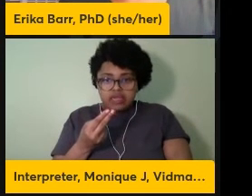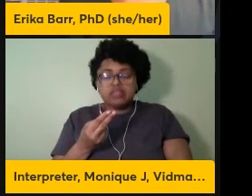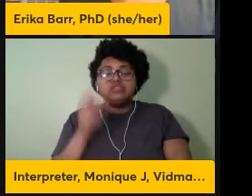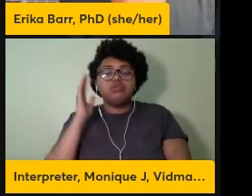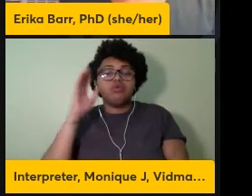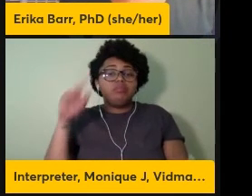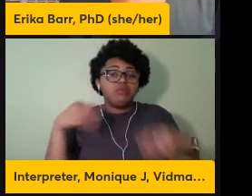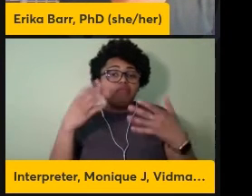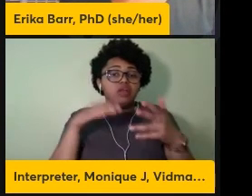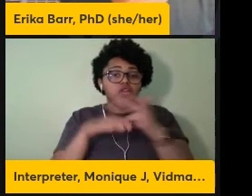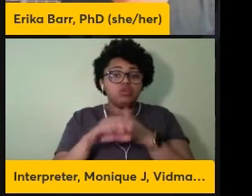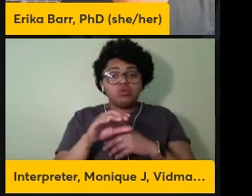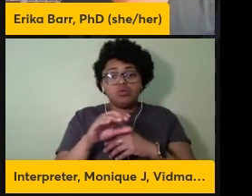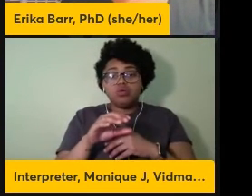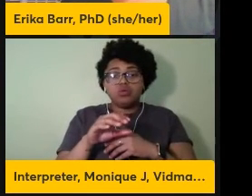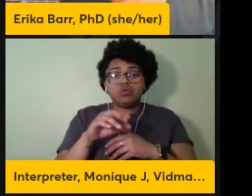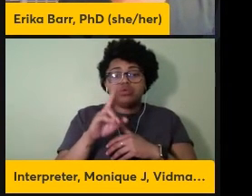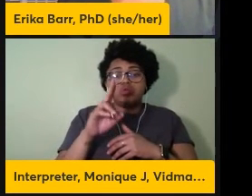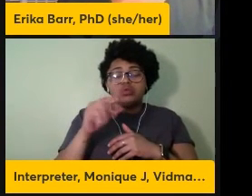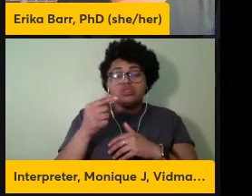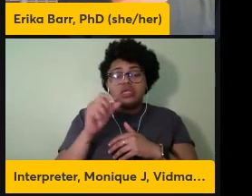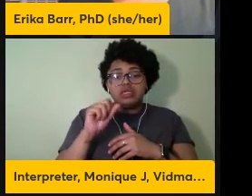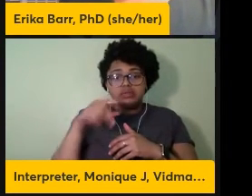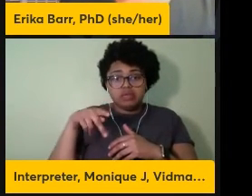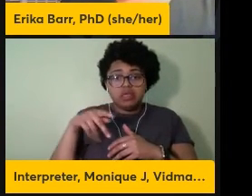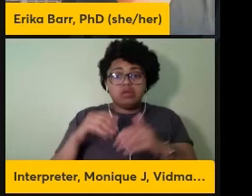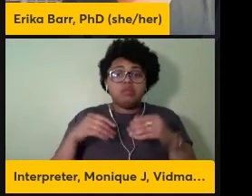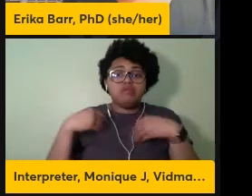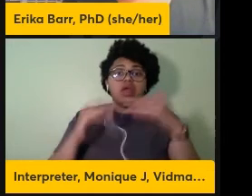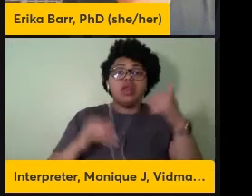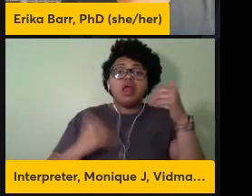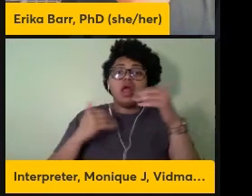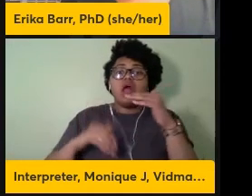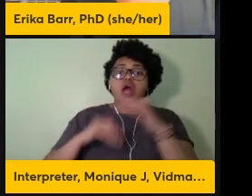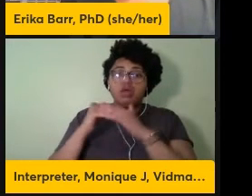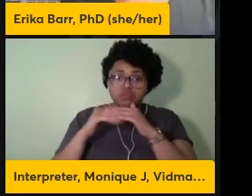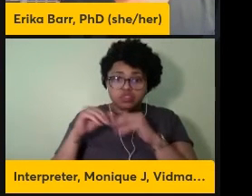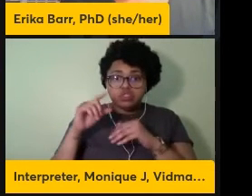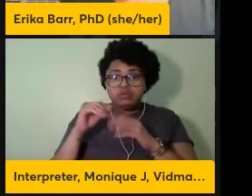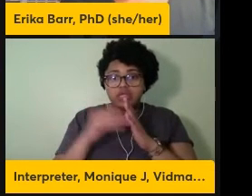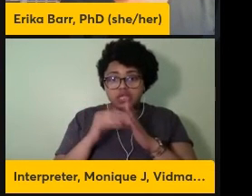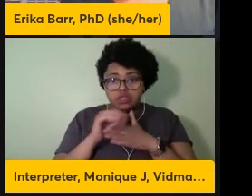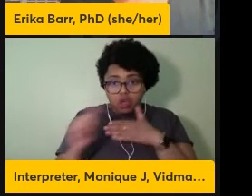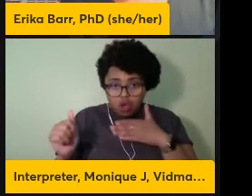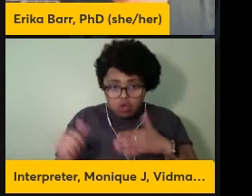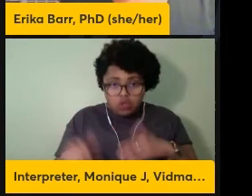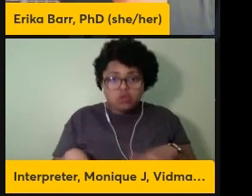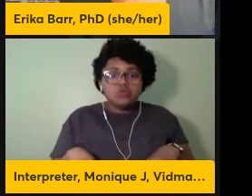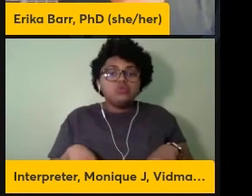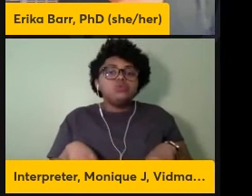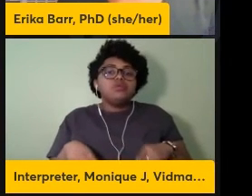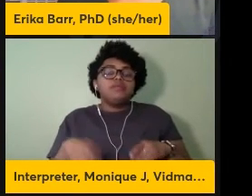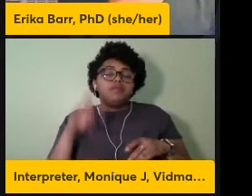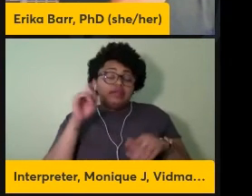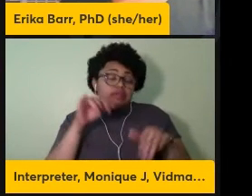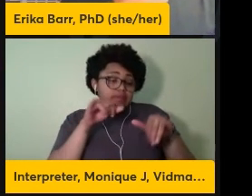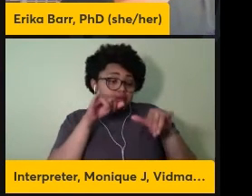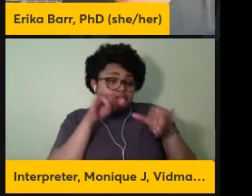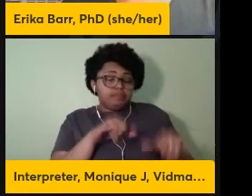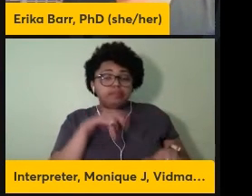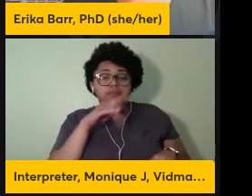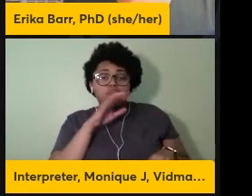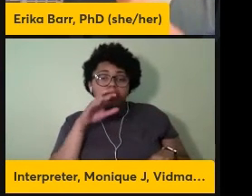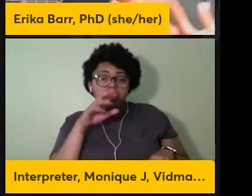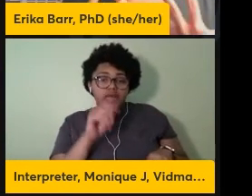will provide up to $20,000 towards your tuition and fees. You must be a permanent resident, have a 3.3